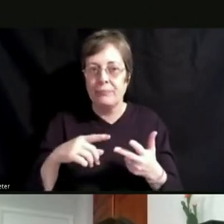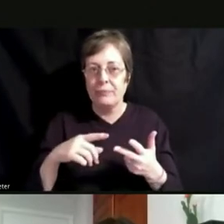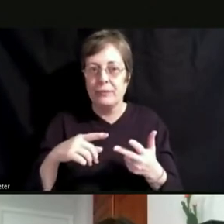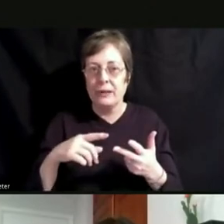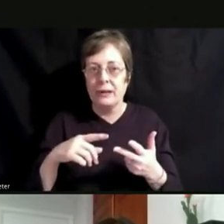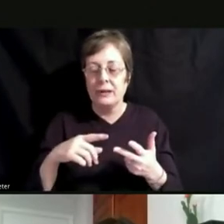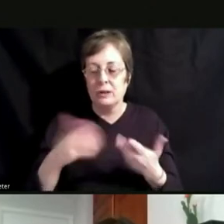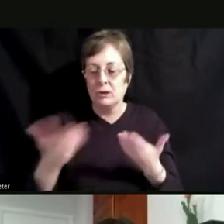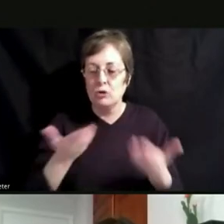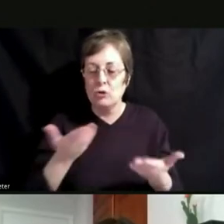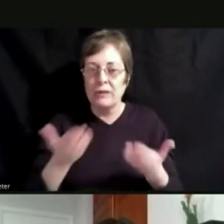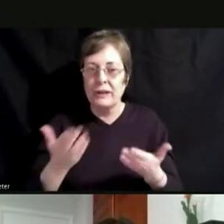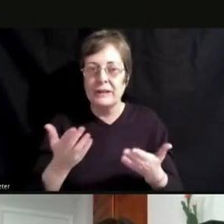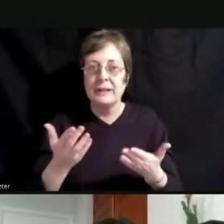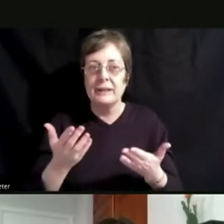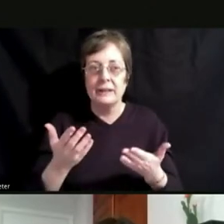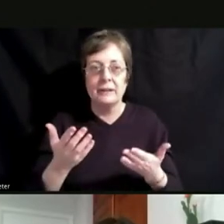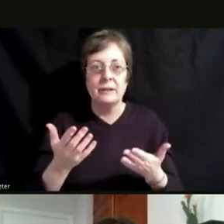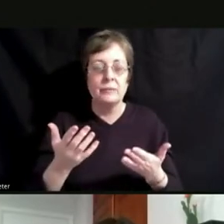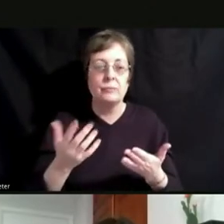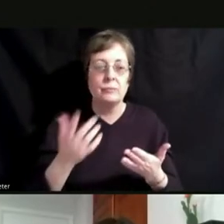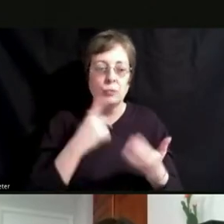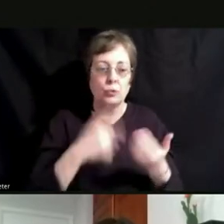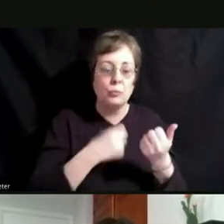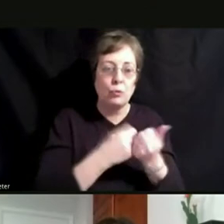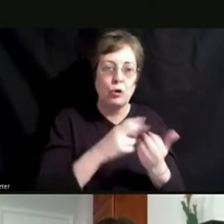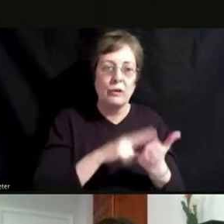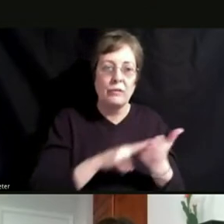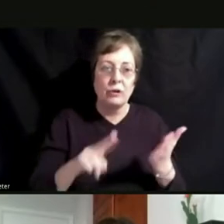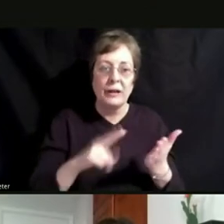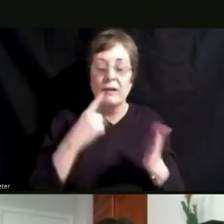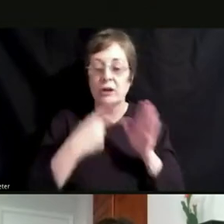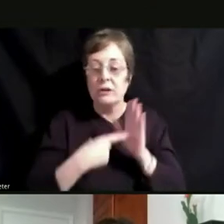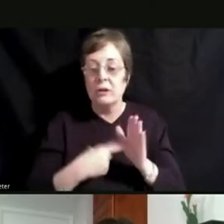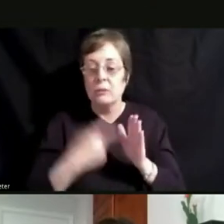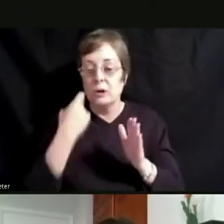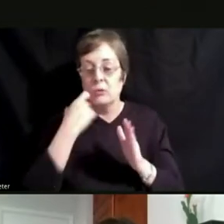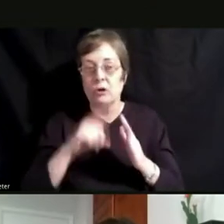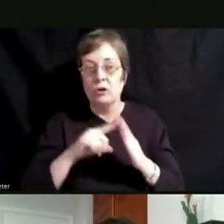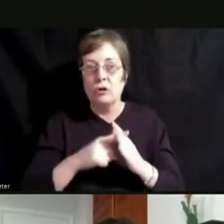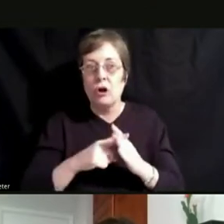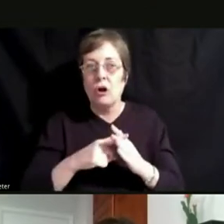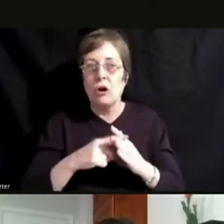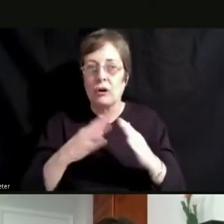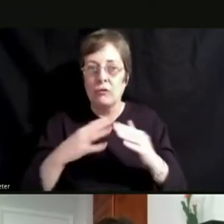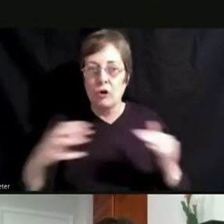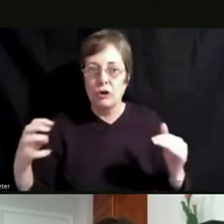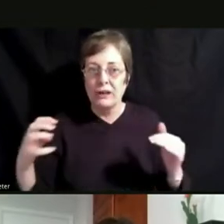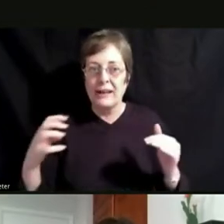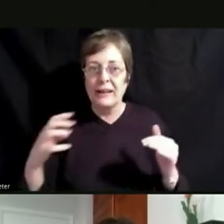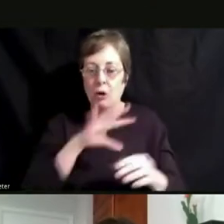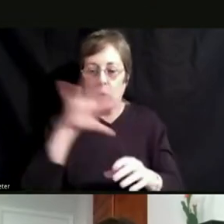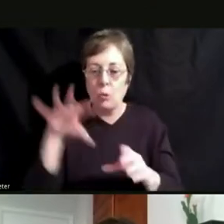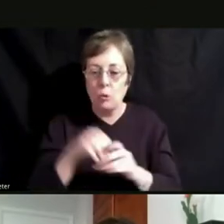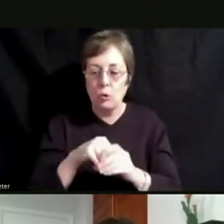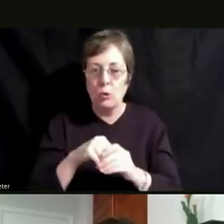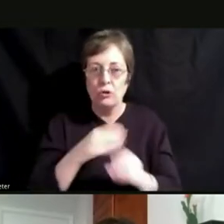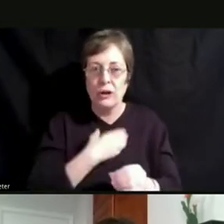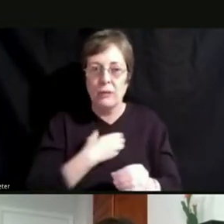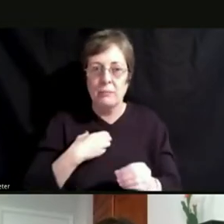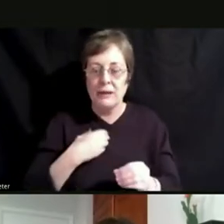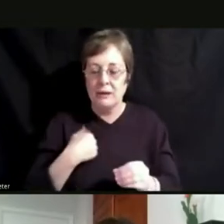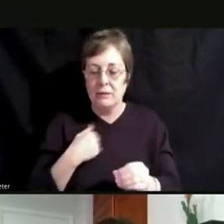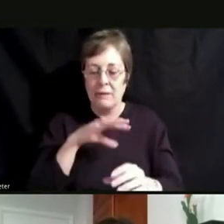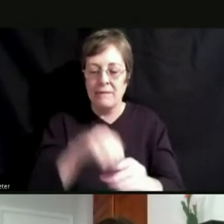of doing our part for the university. So for instance, we recently started a diversity, equity, and inclusion committee that I'm a part of, and we're trying to figure out how to